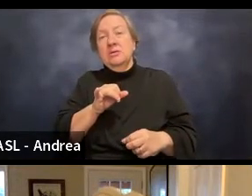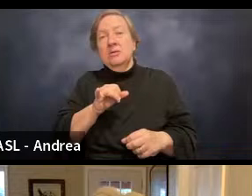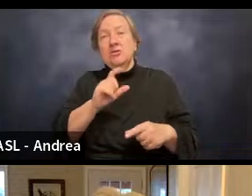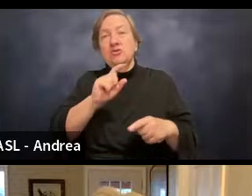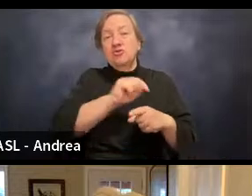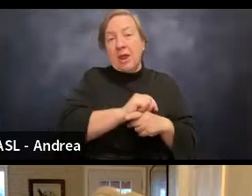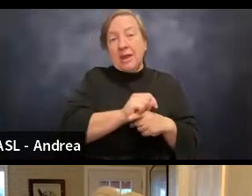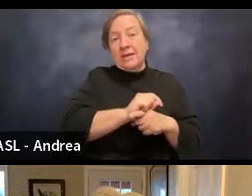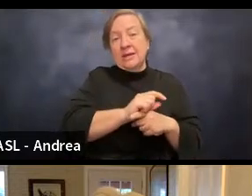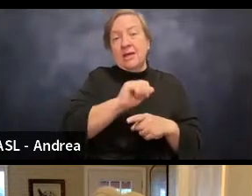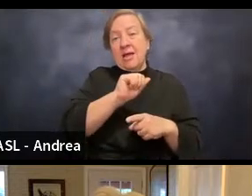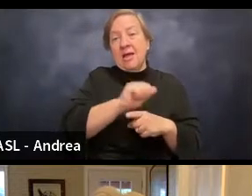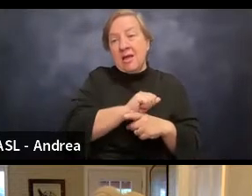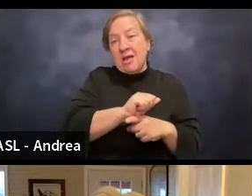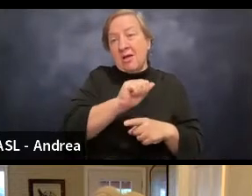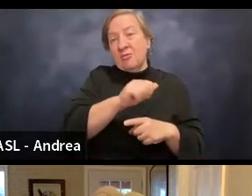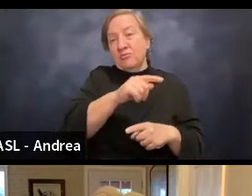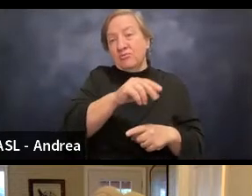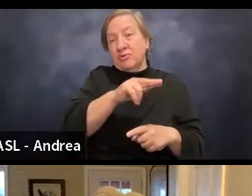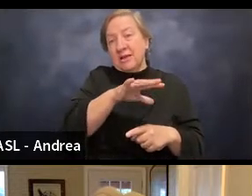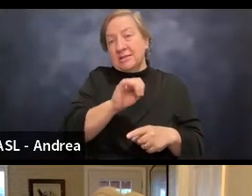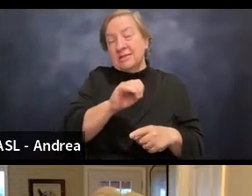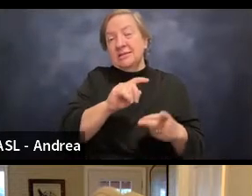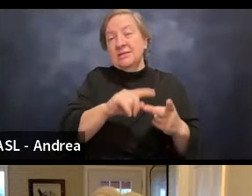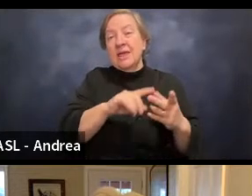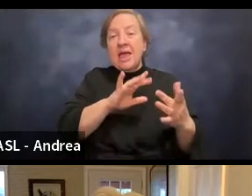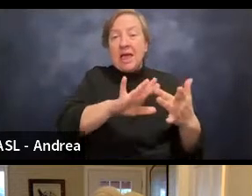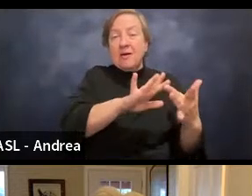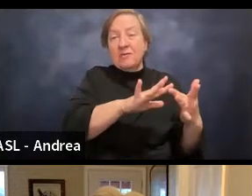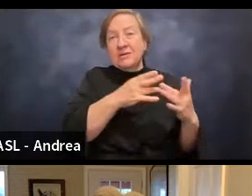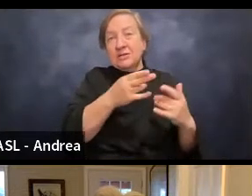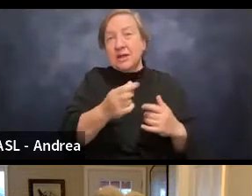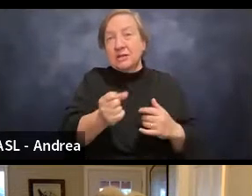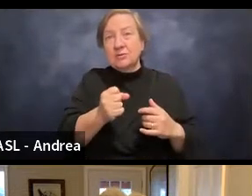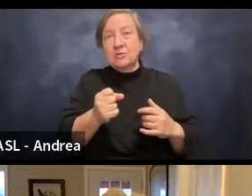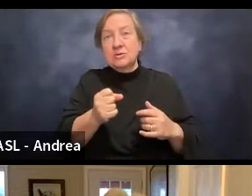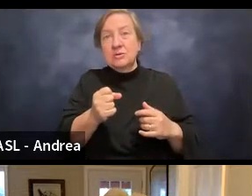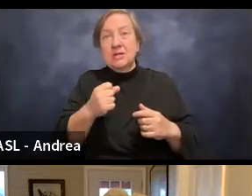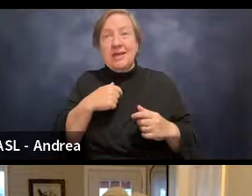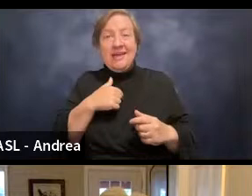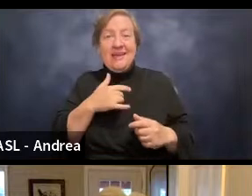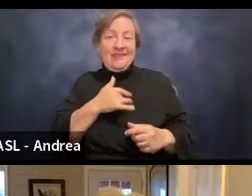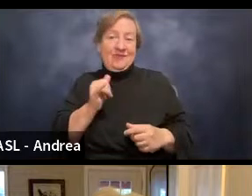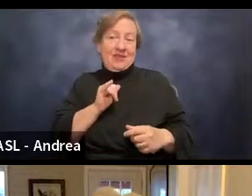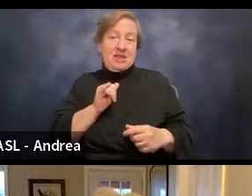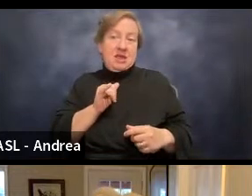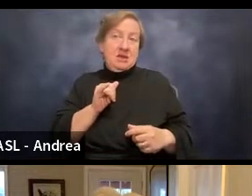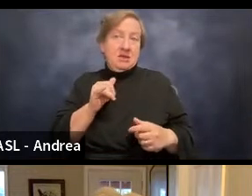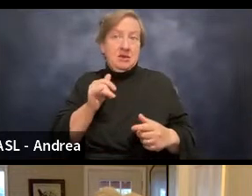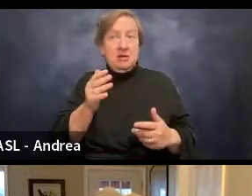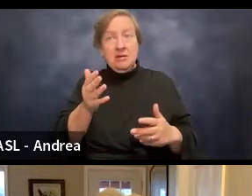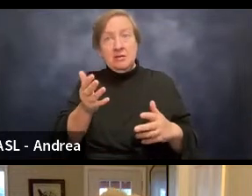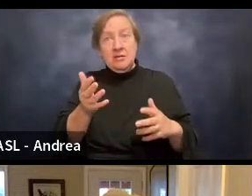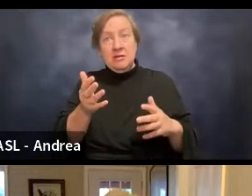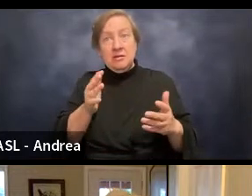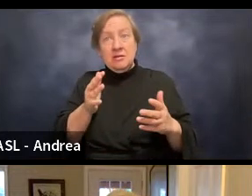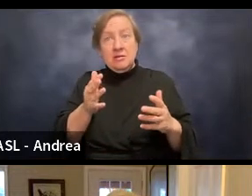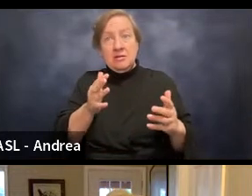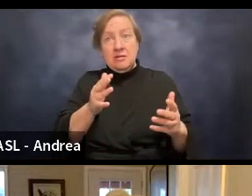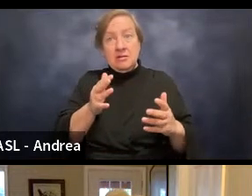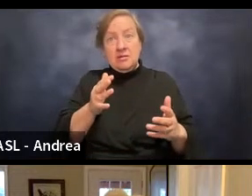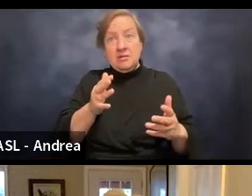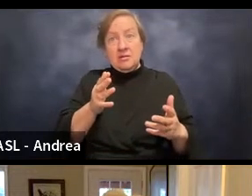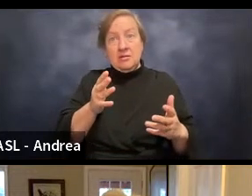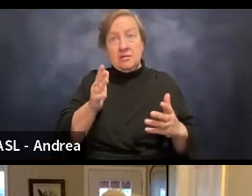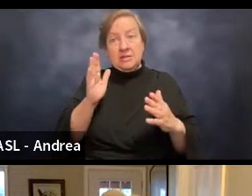training and apprenticeships and things like that, outreach to high schools, stuff like that, that I feel like is pretty well covered by